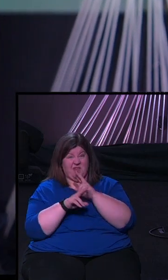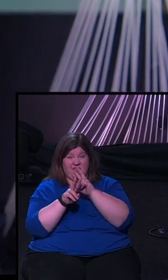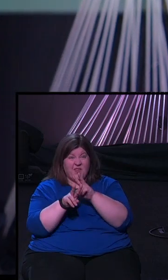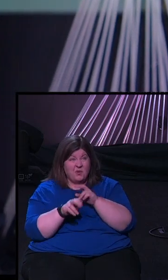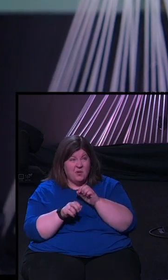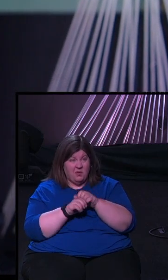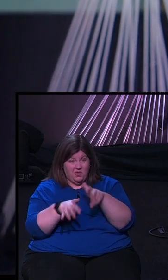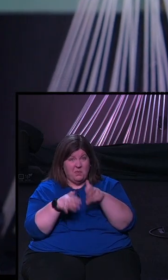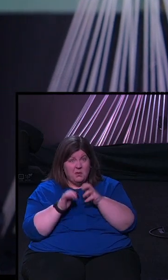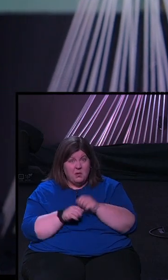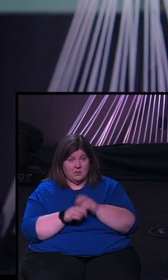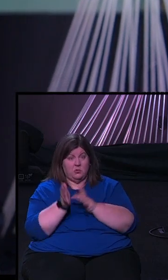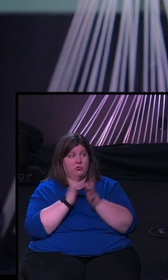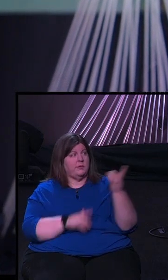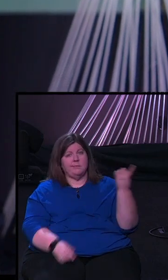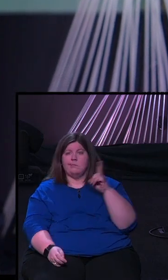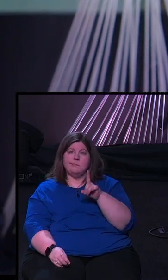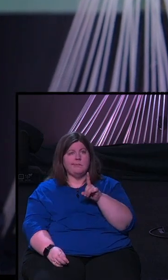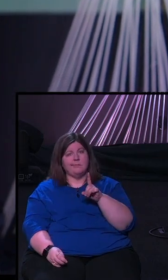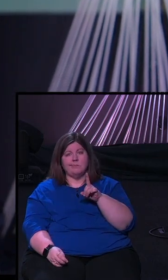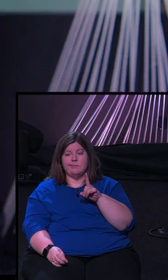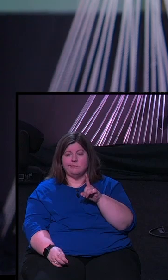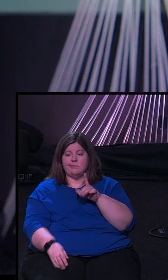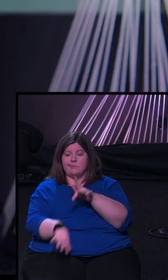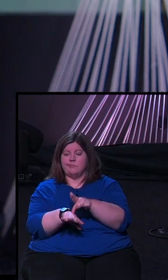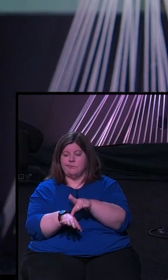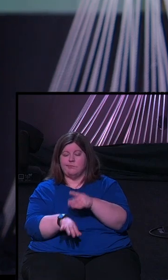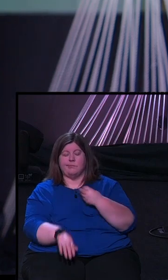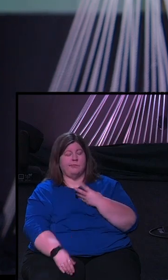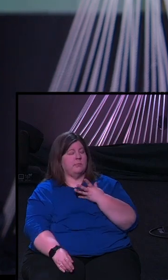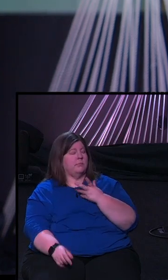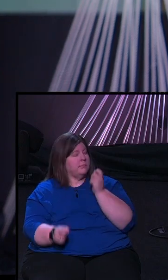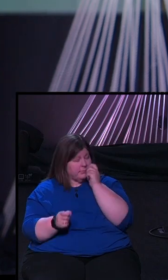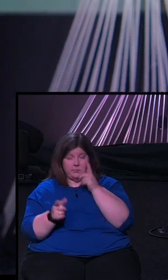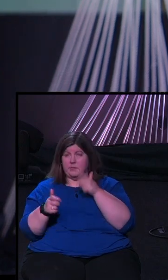burial process. Jesus showed up, and their hearts started beating again.